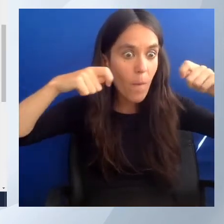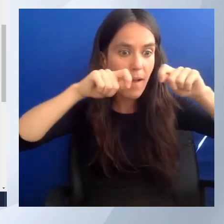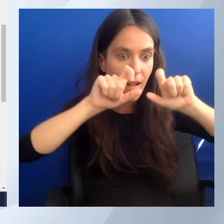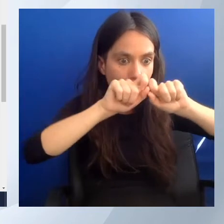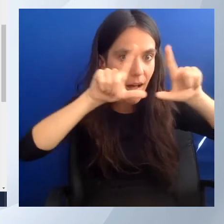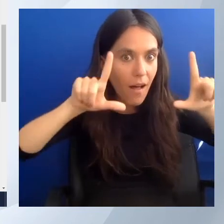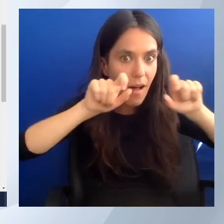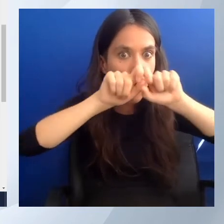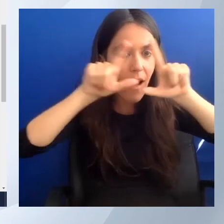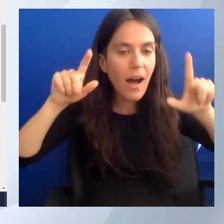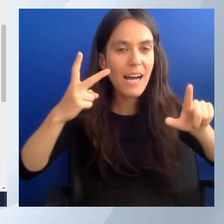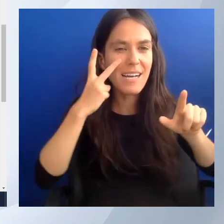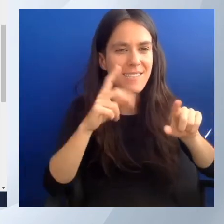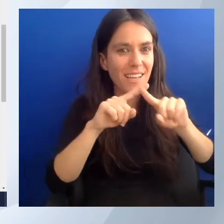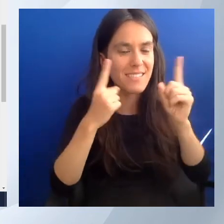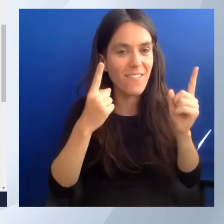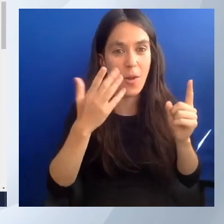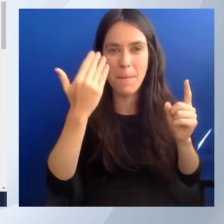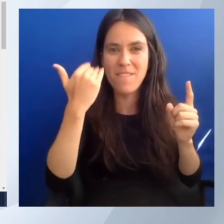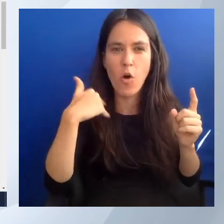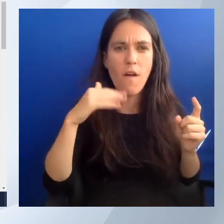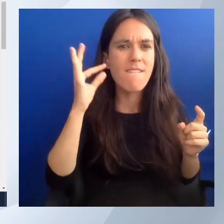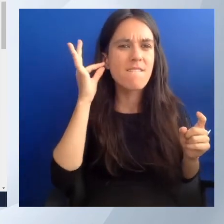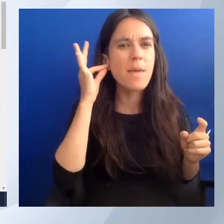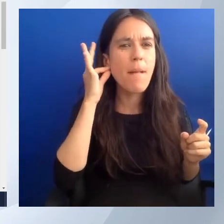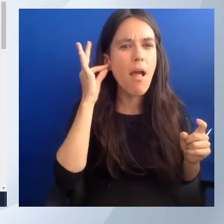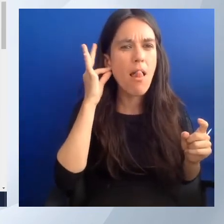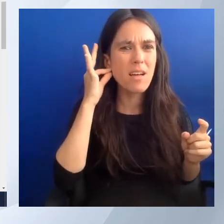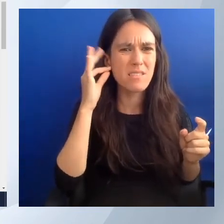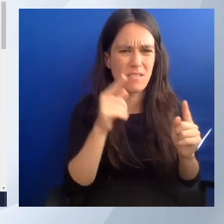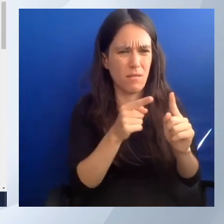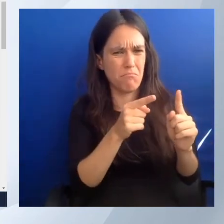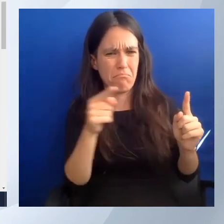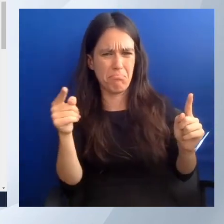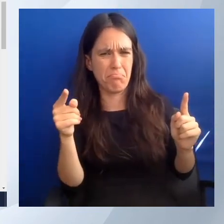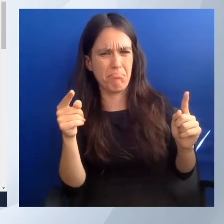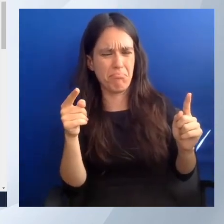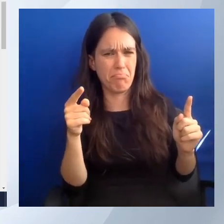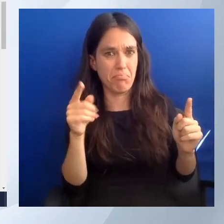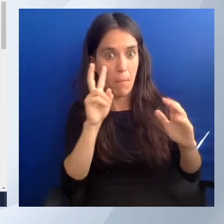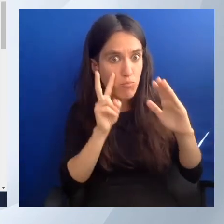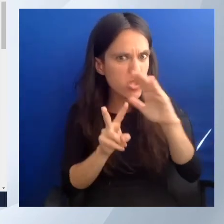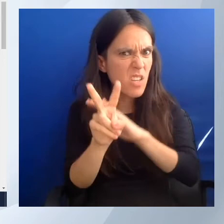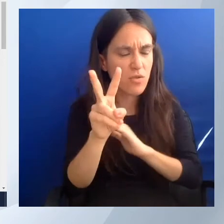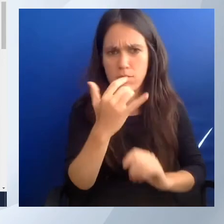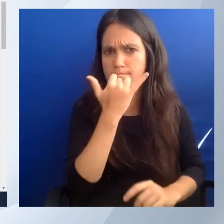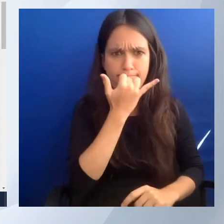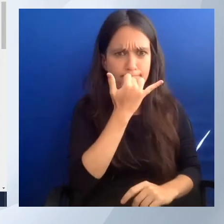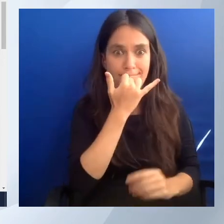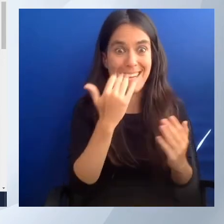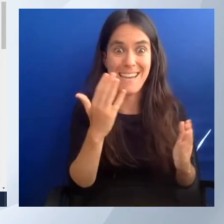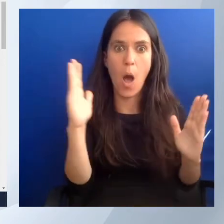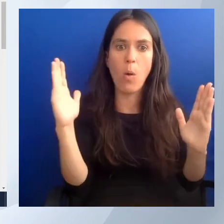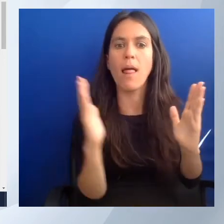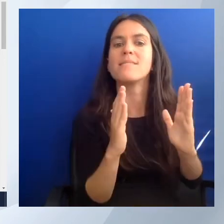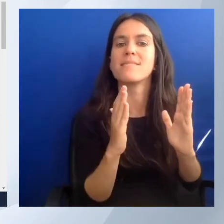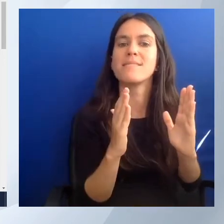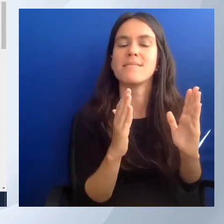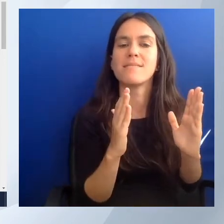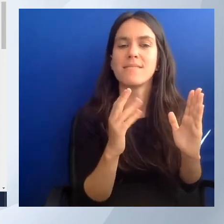massive underprediction for female customers. And it's not so big anymore after I've applied